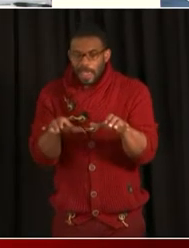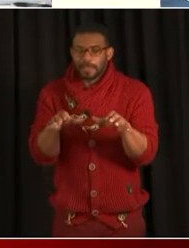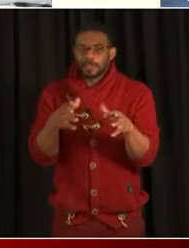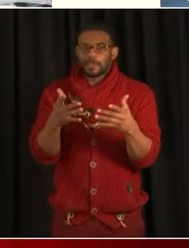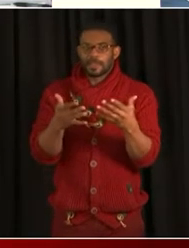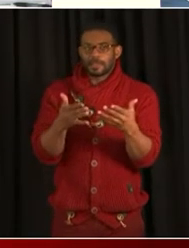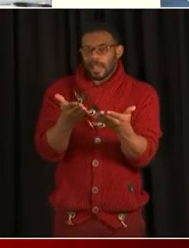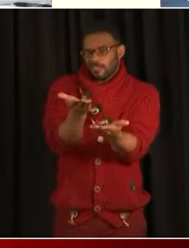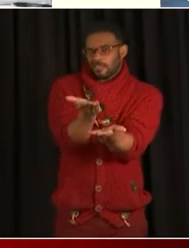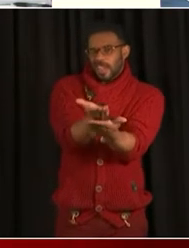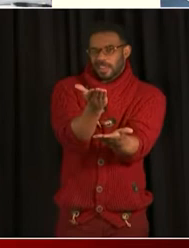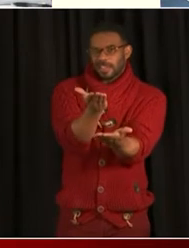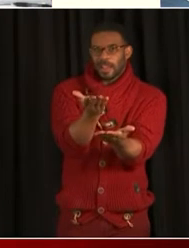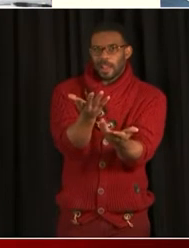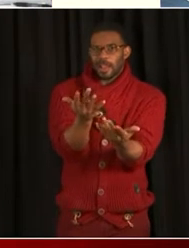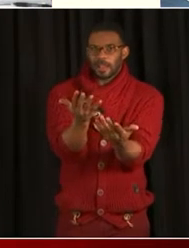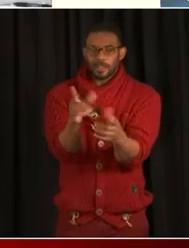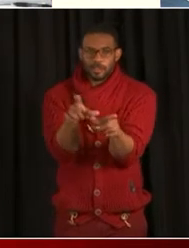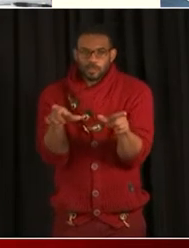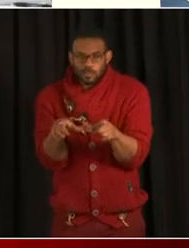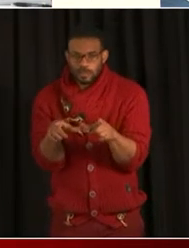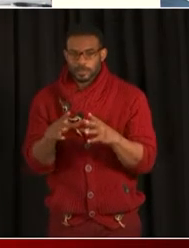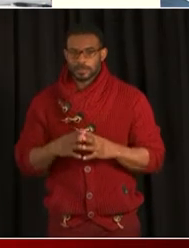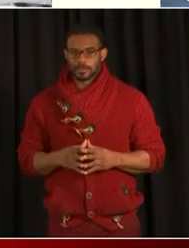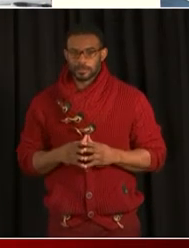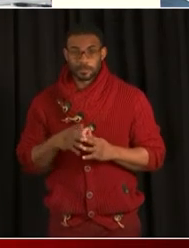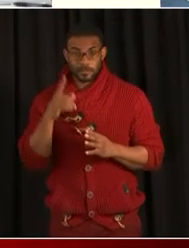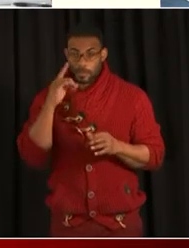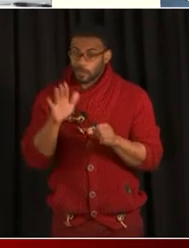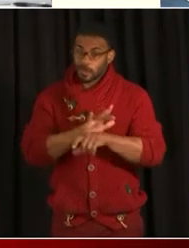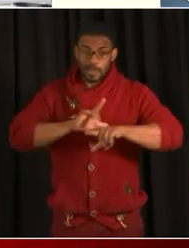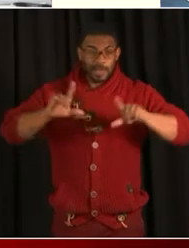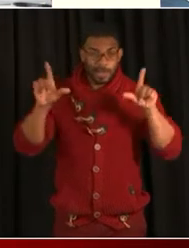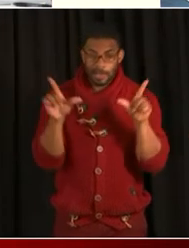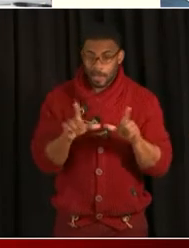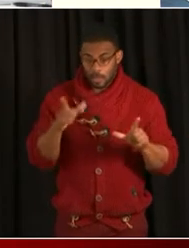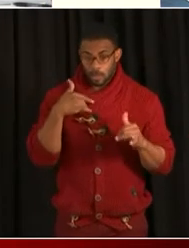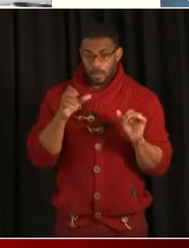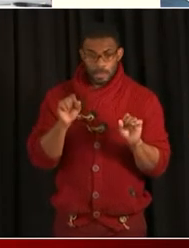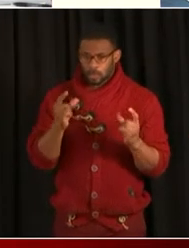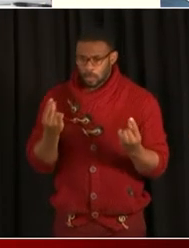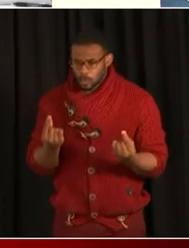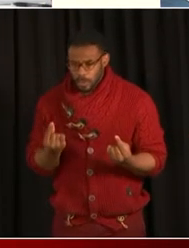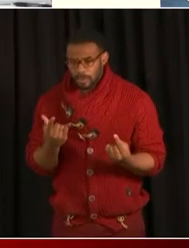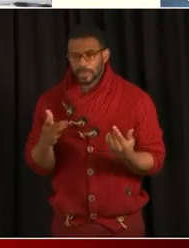active and valid location, fully licensed, where we